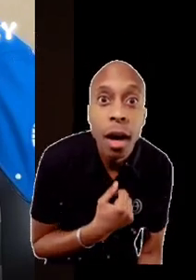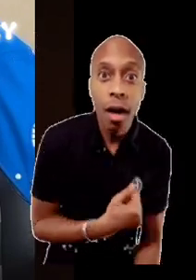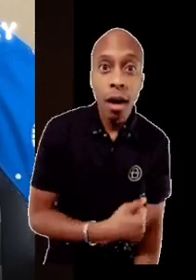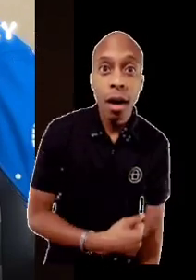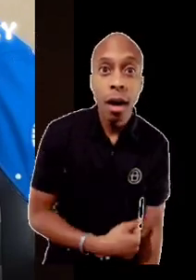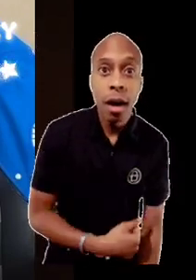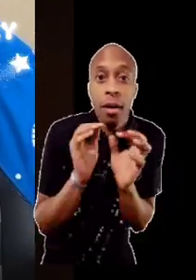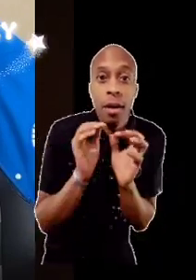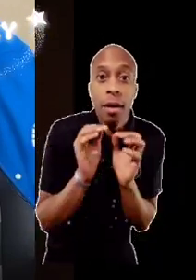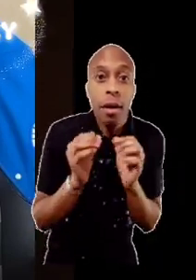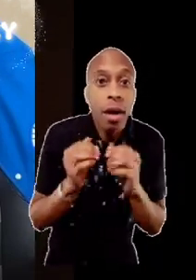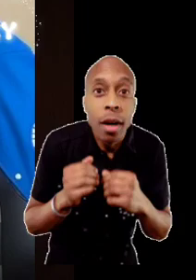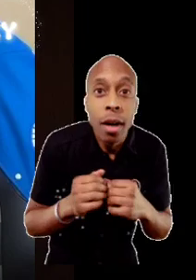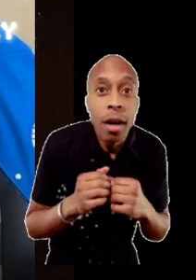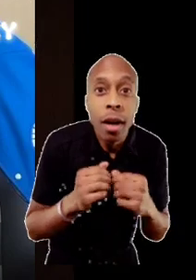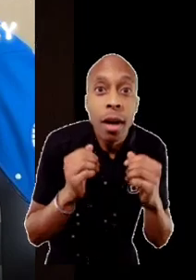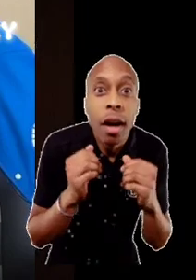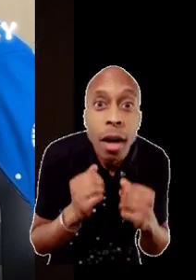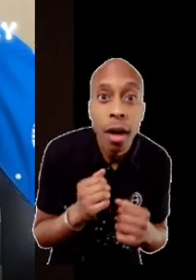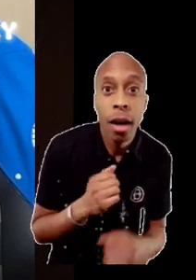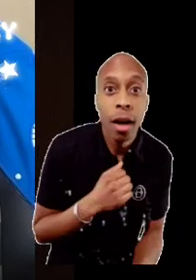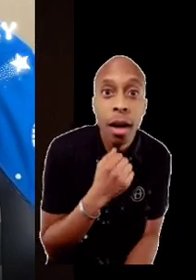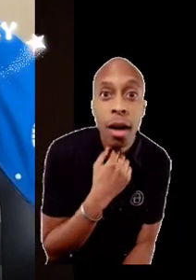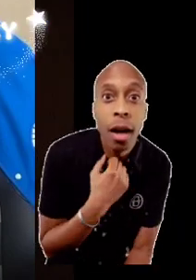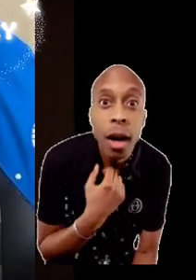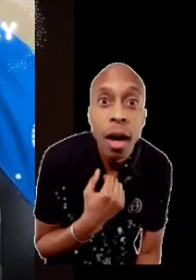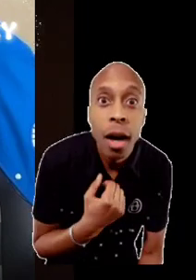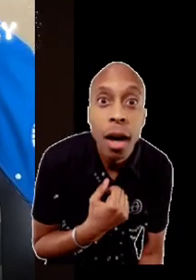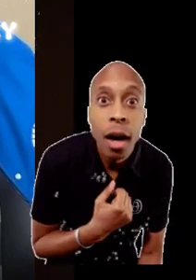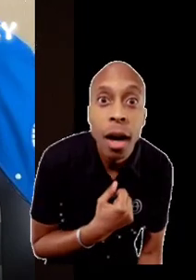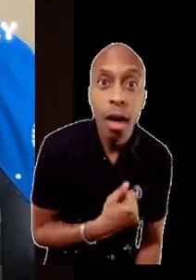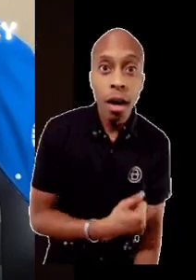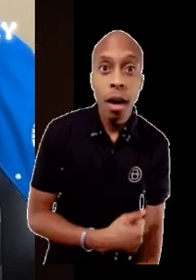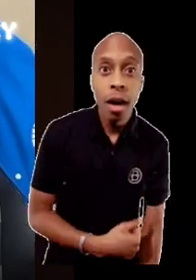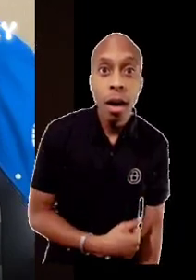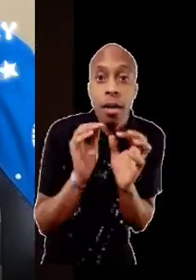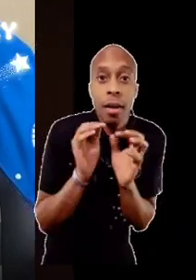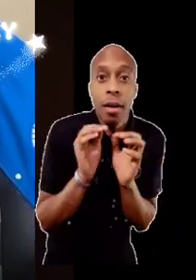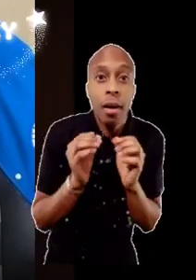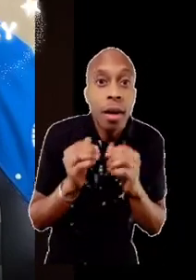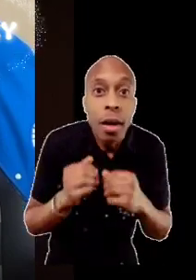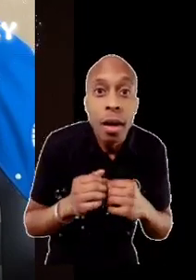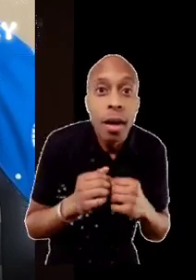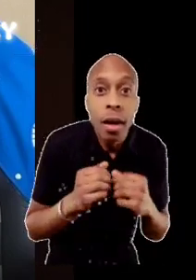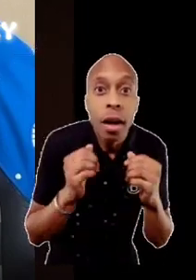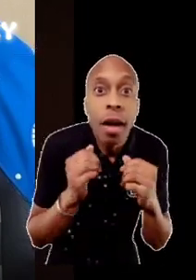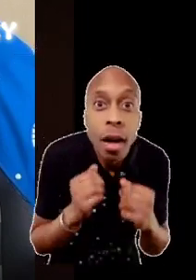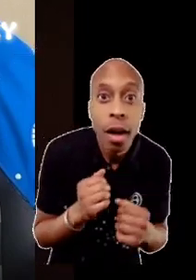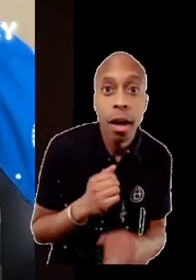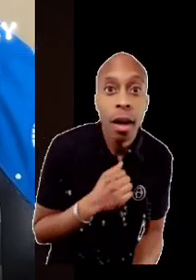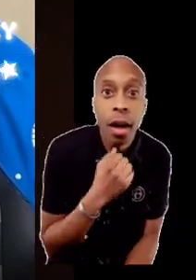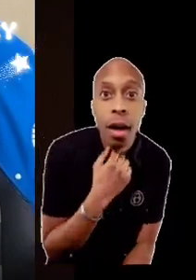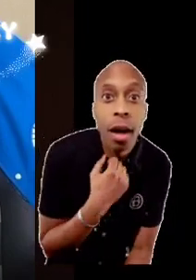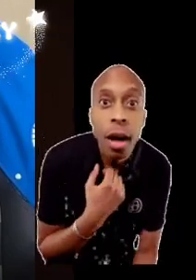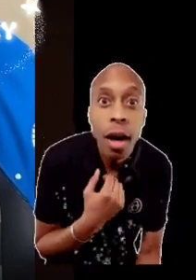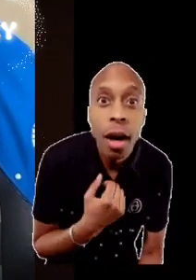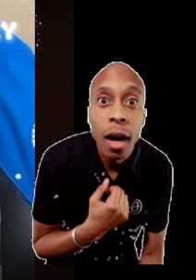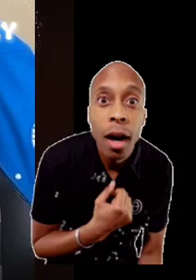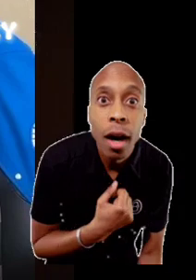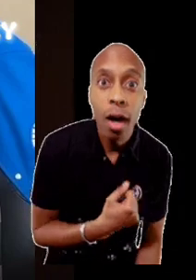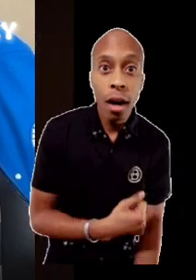know, without, because when me I go broke that down one day for no talk because of this, oh no,